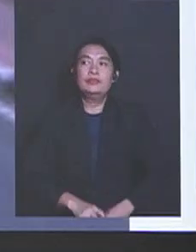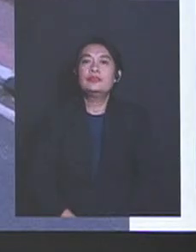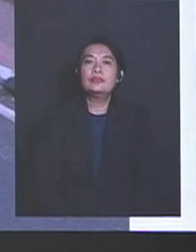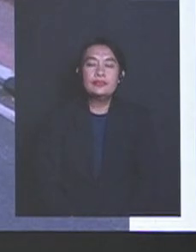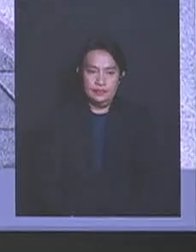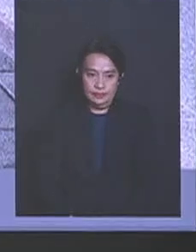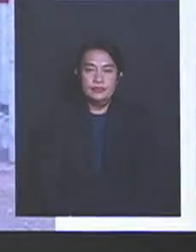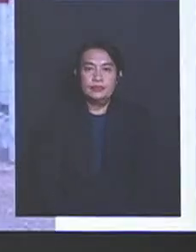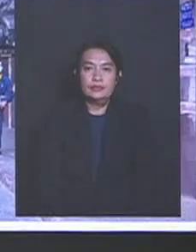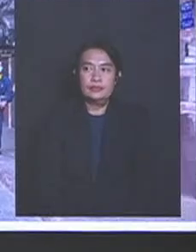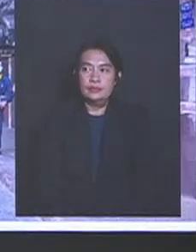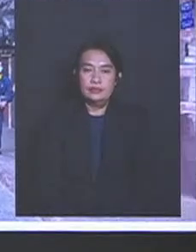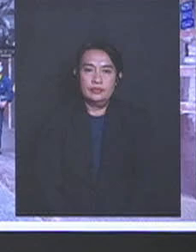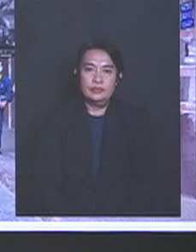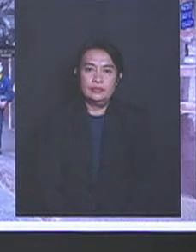Oops, sorry.